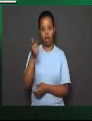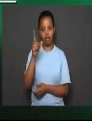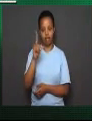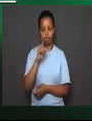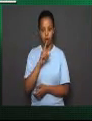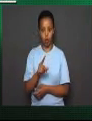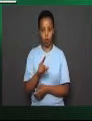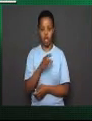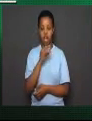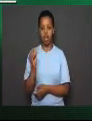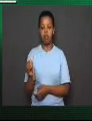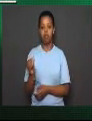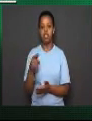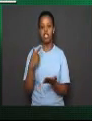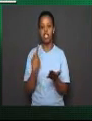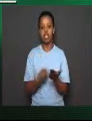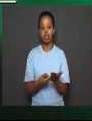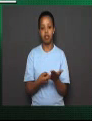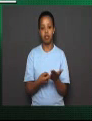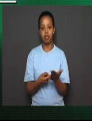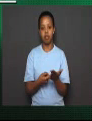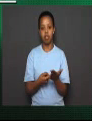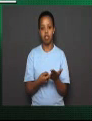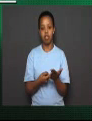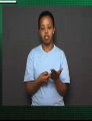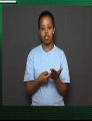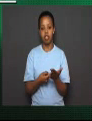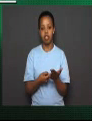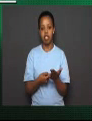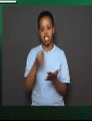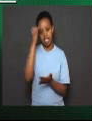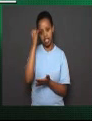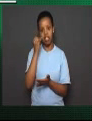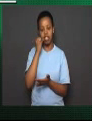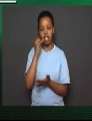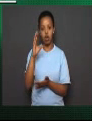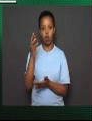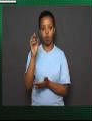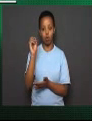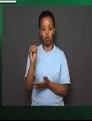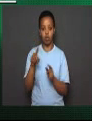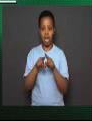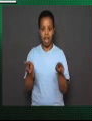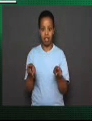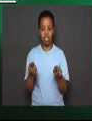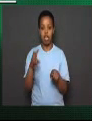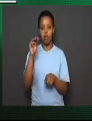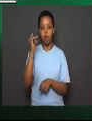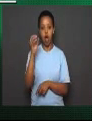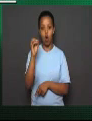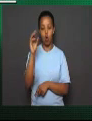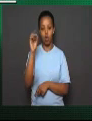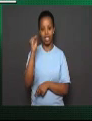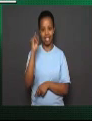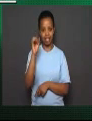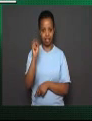is a problem with the disjunction of sex chromosomes during meiosis, they